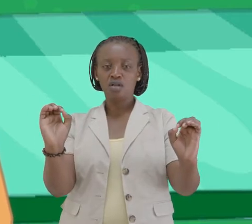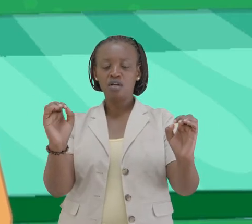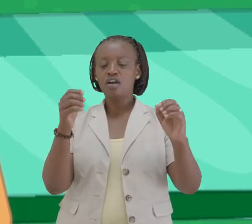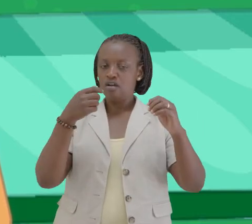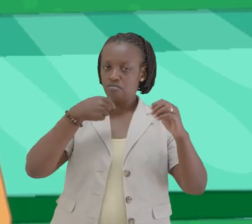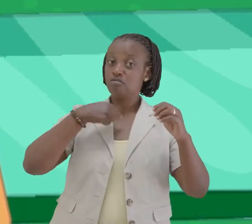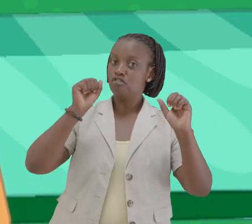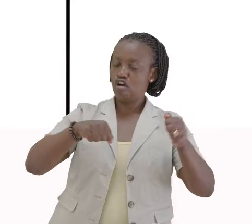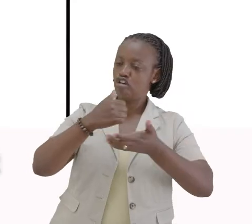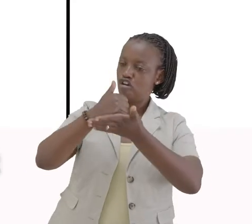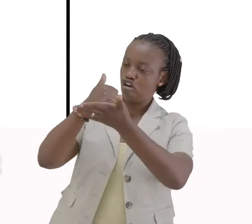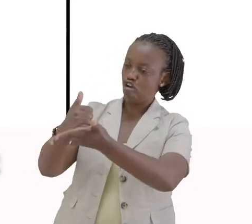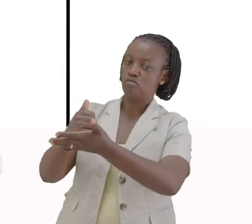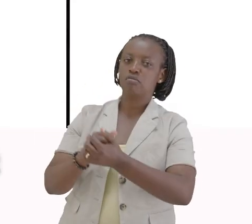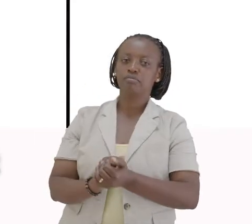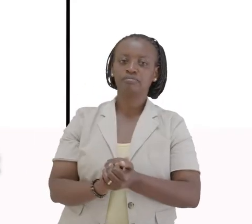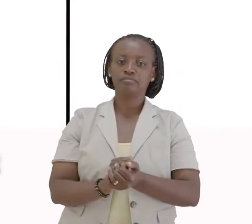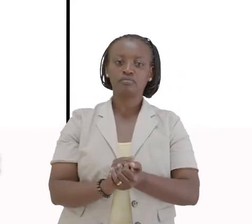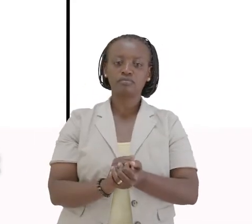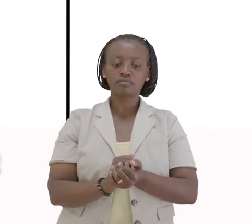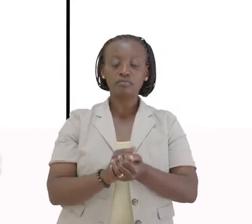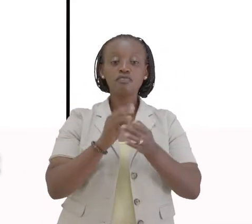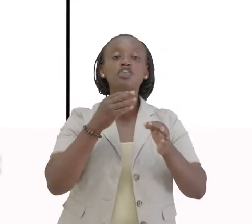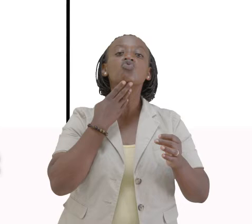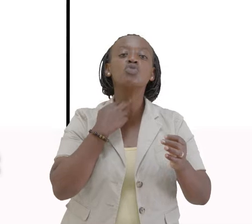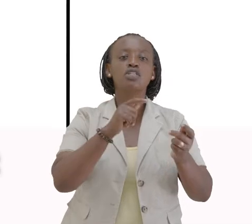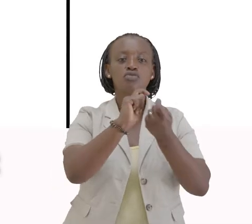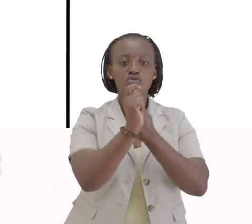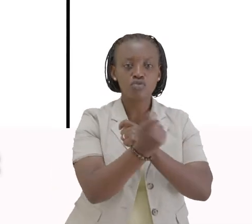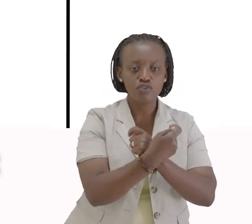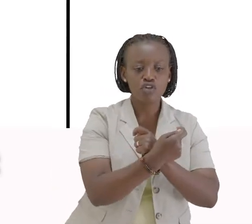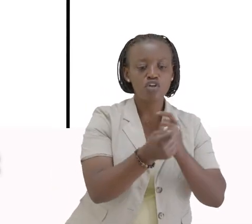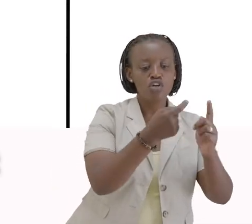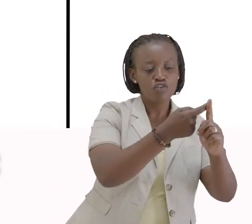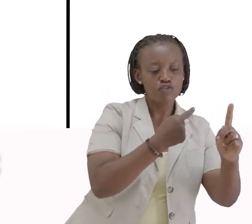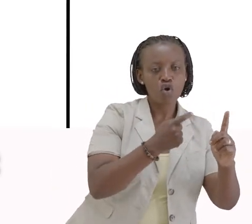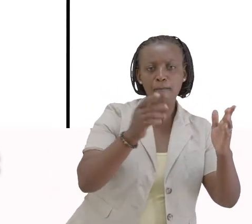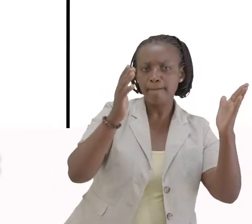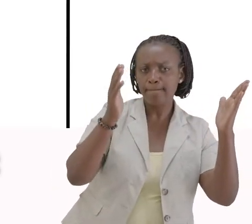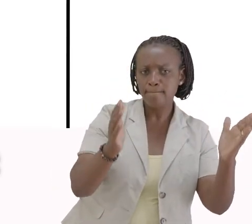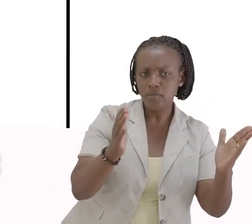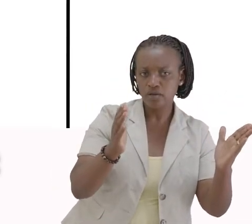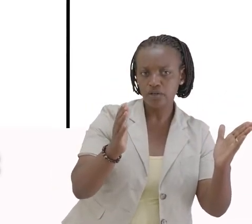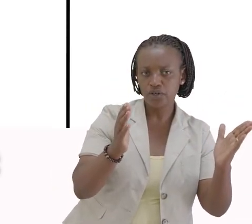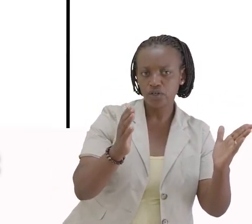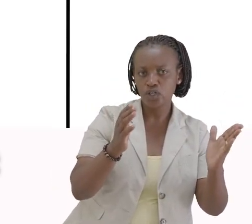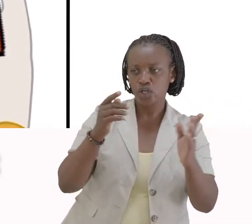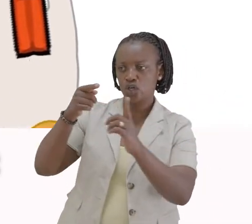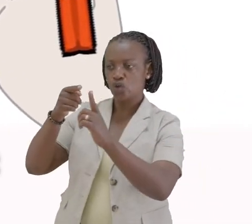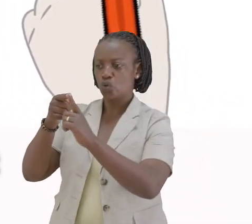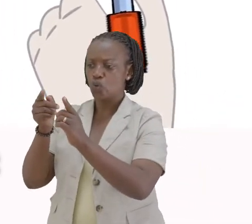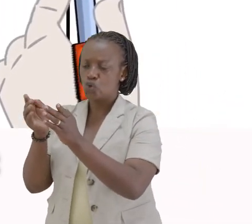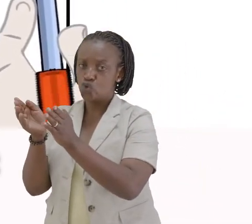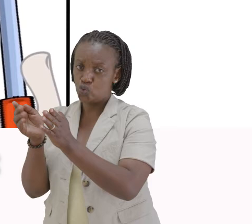me help you. When you want to convert from a big unit